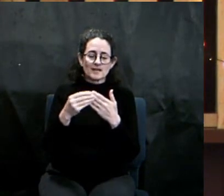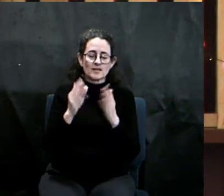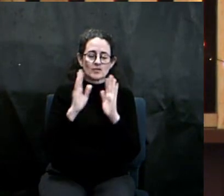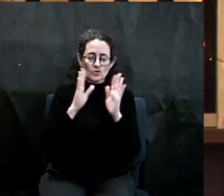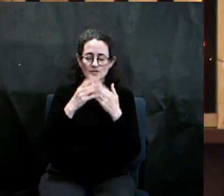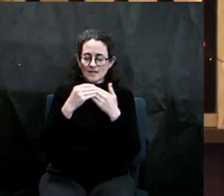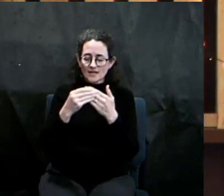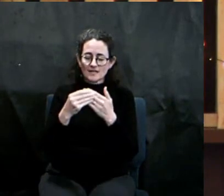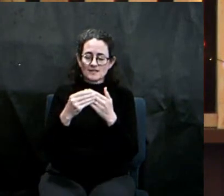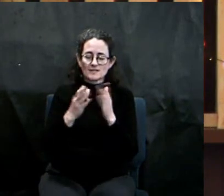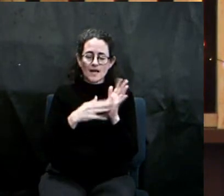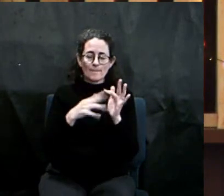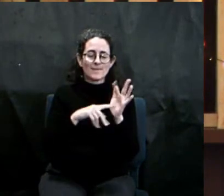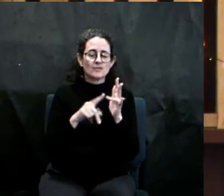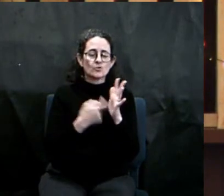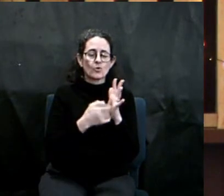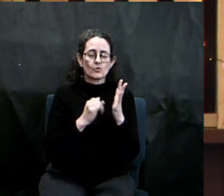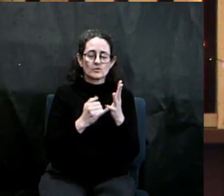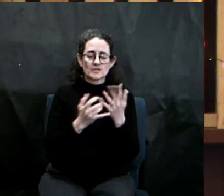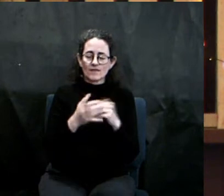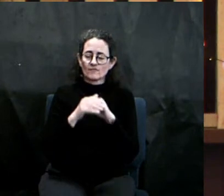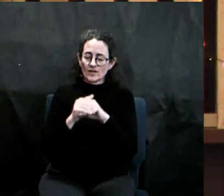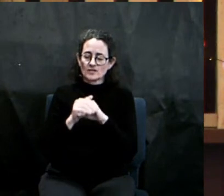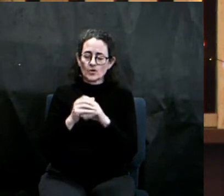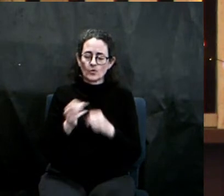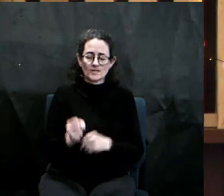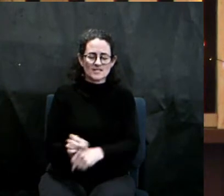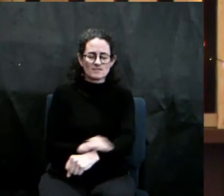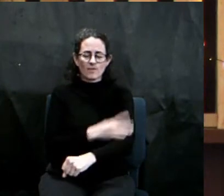inspired, encouraged, and helped us grow in the faith.